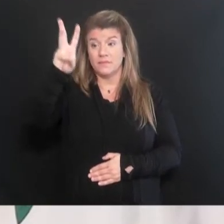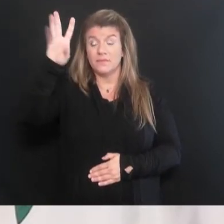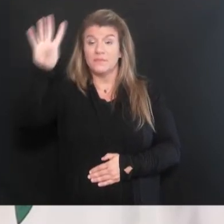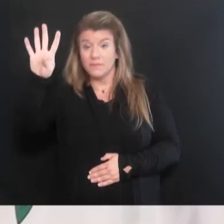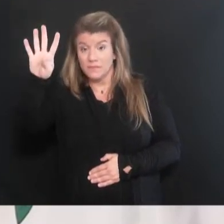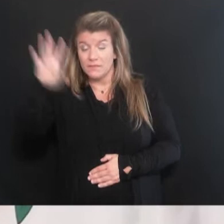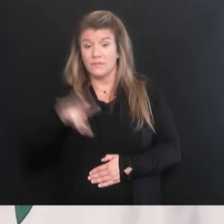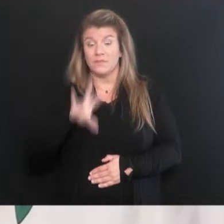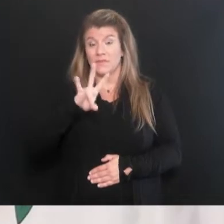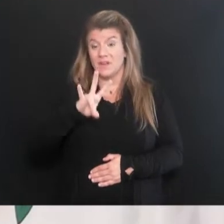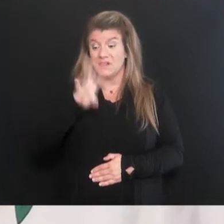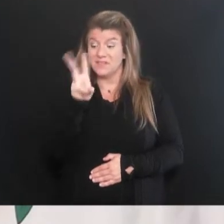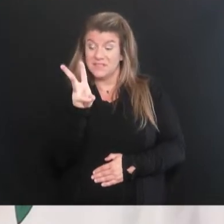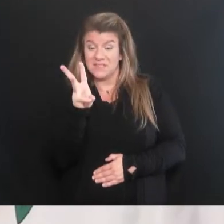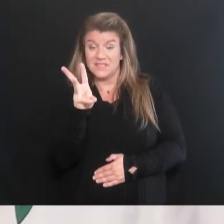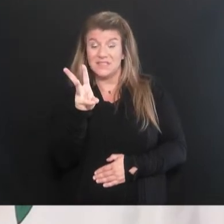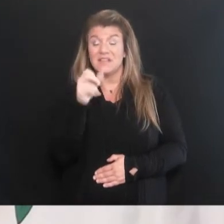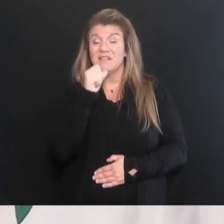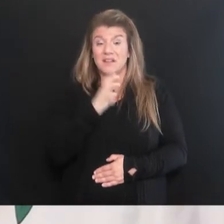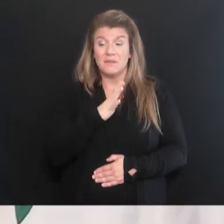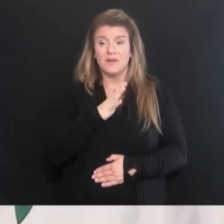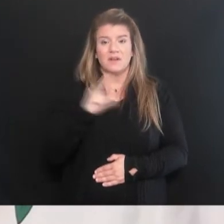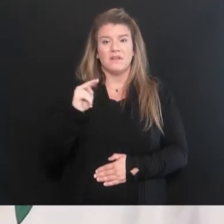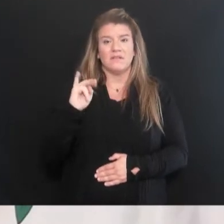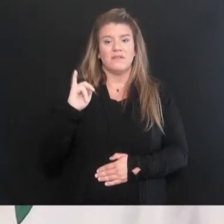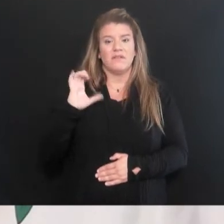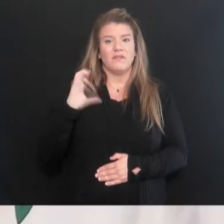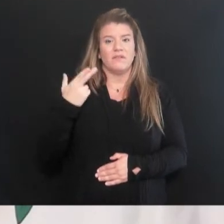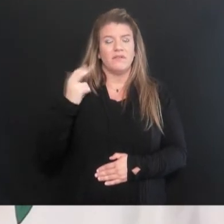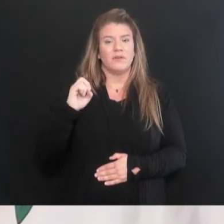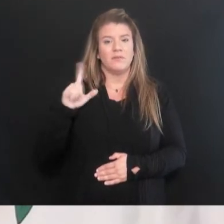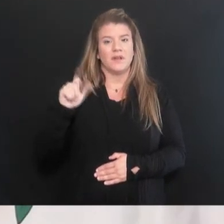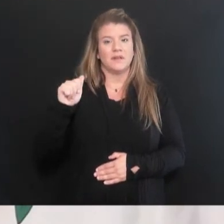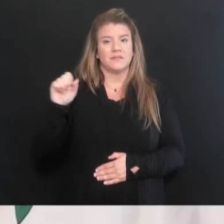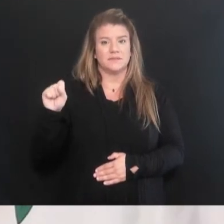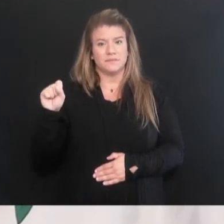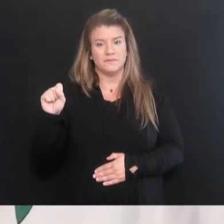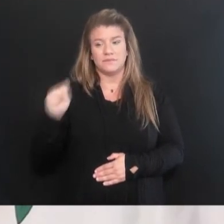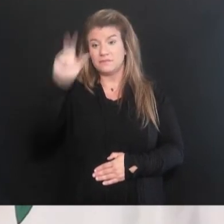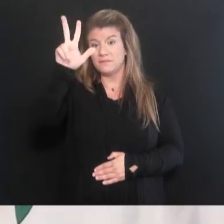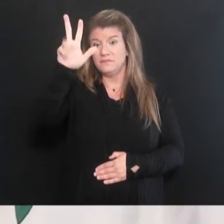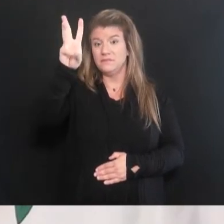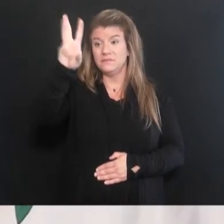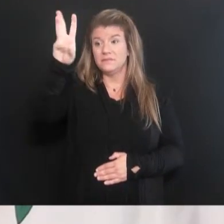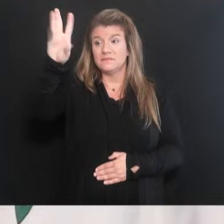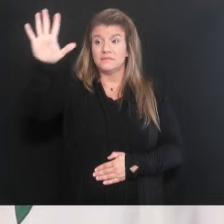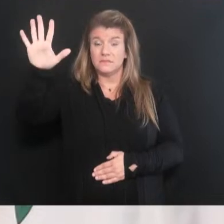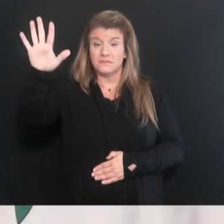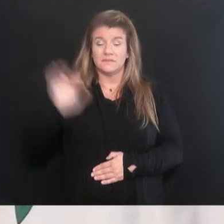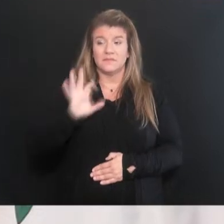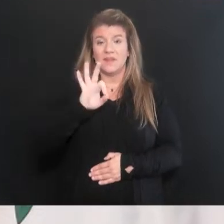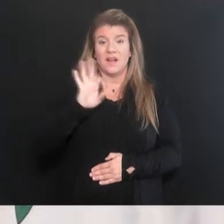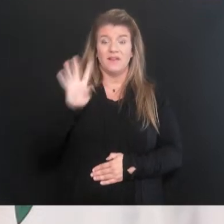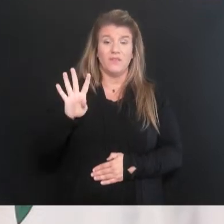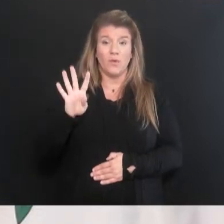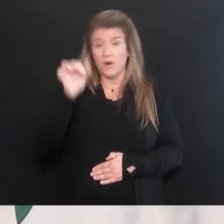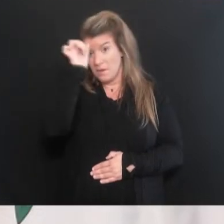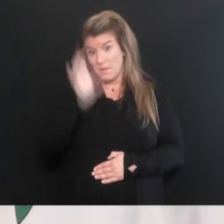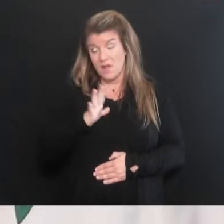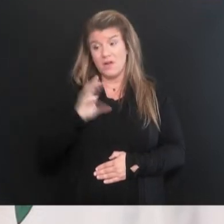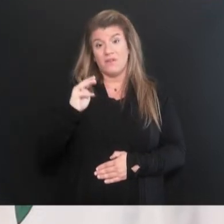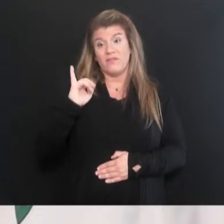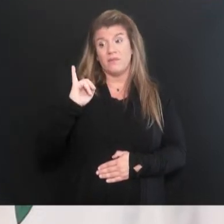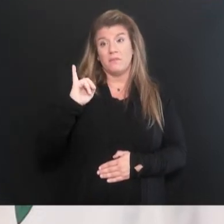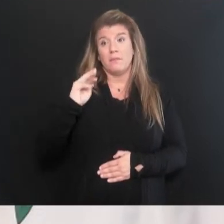3,664th death, a 76-year-old female from Nicholas County. The 3,665th death, a 94-year-old male from